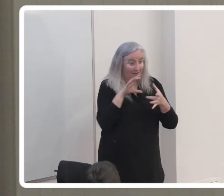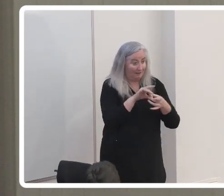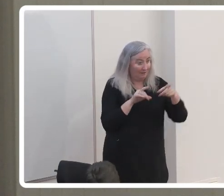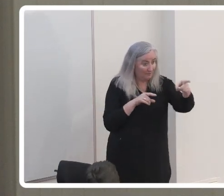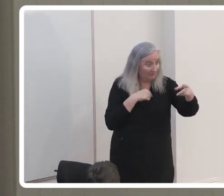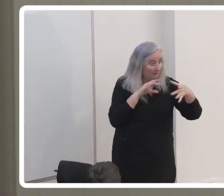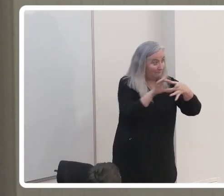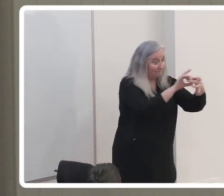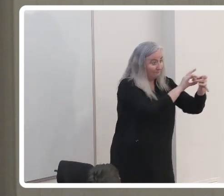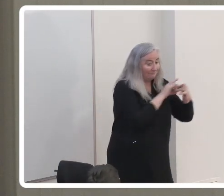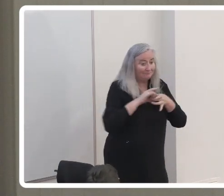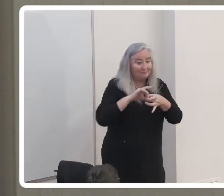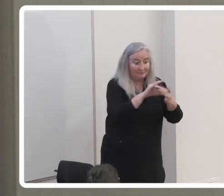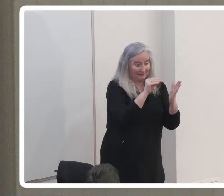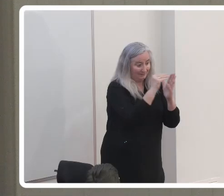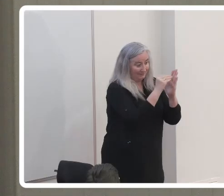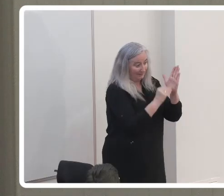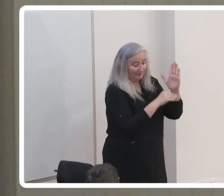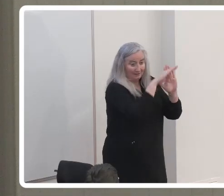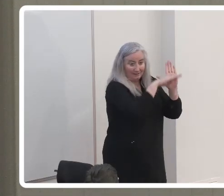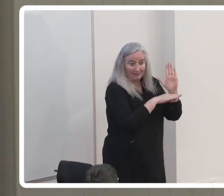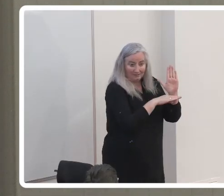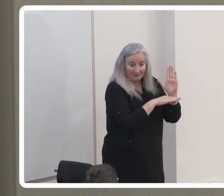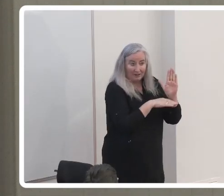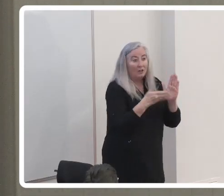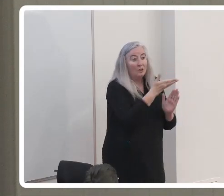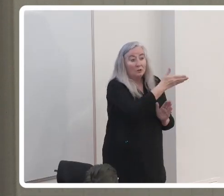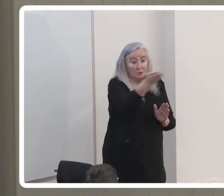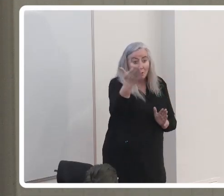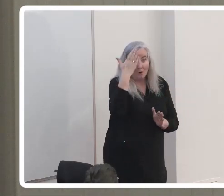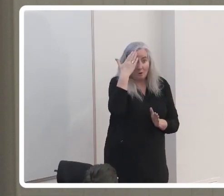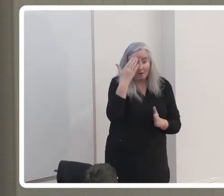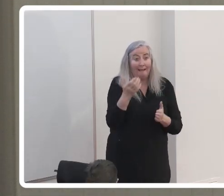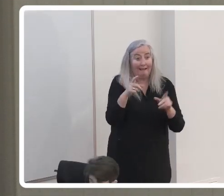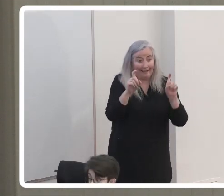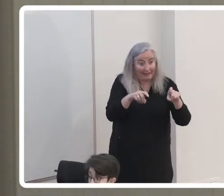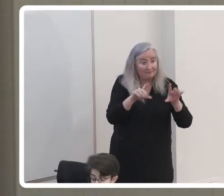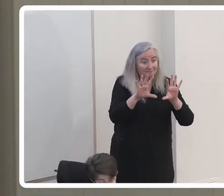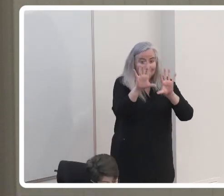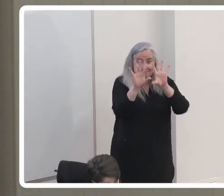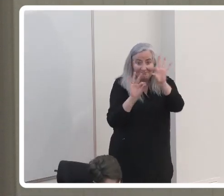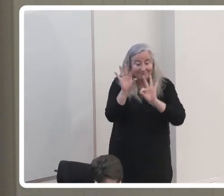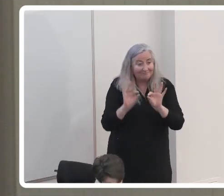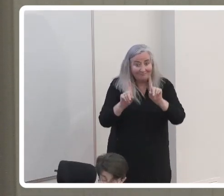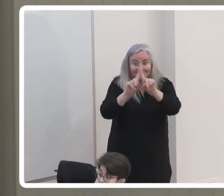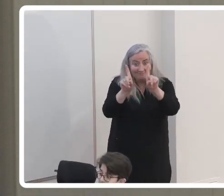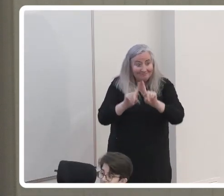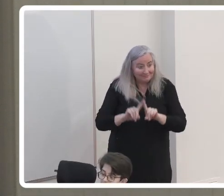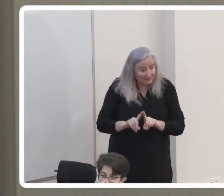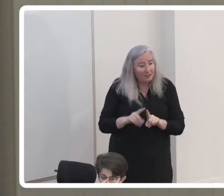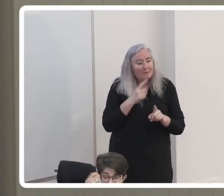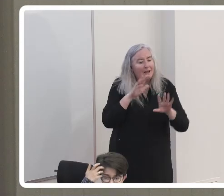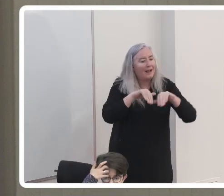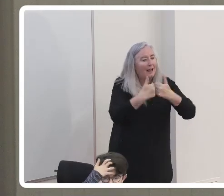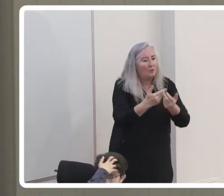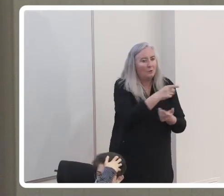them. So assuming you are already aware of the available options, is that enough to attempt a meaningful advocacy